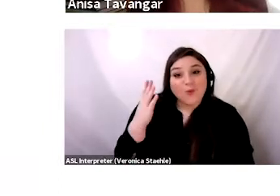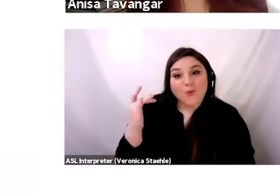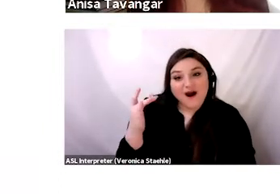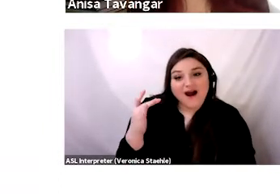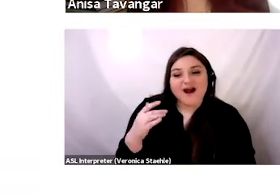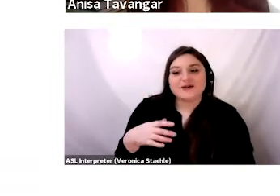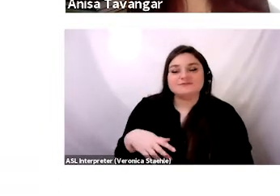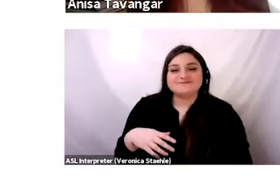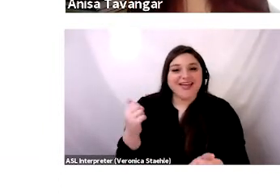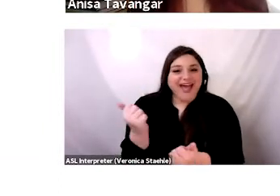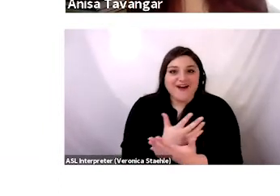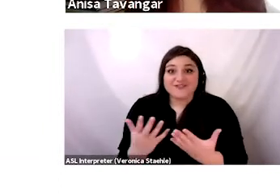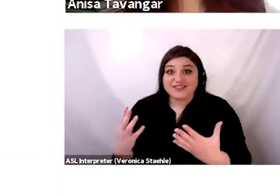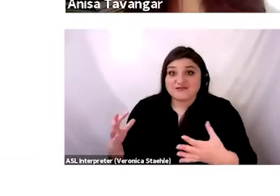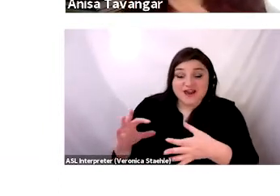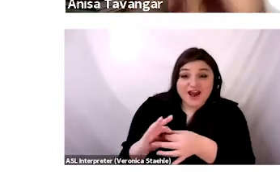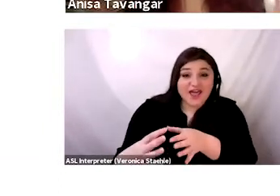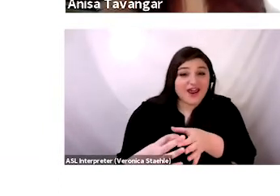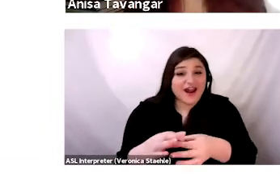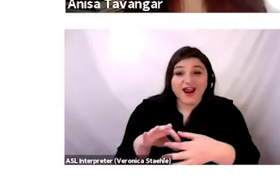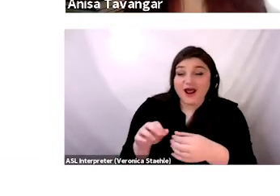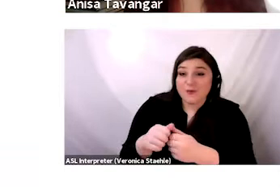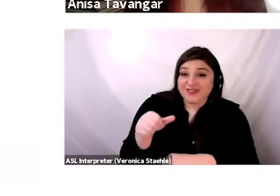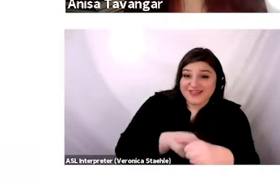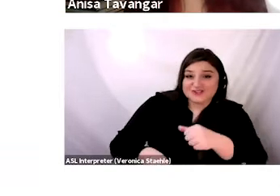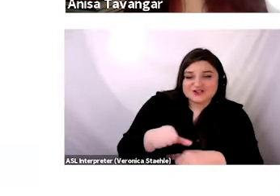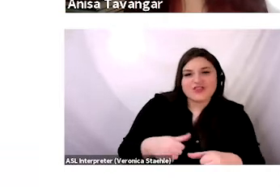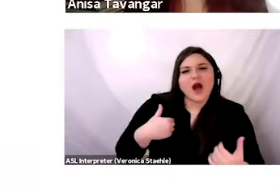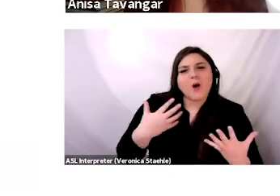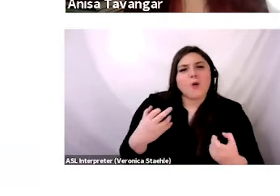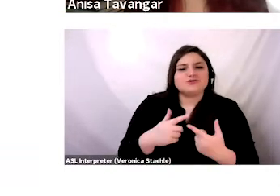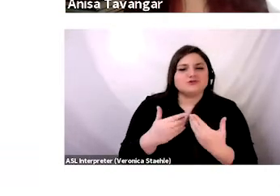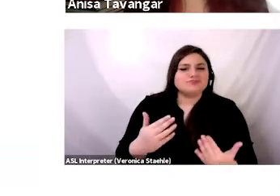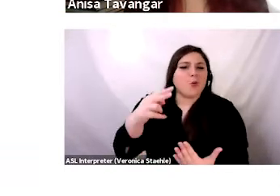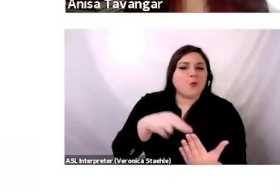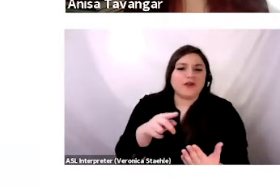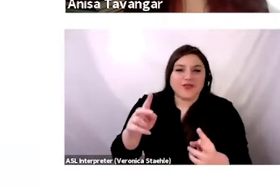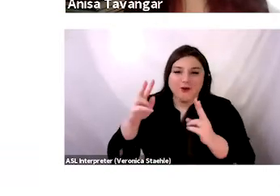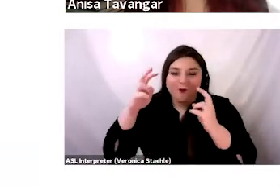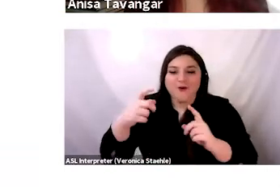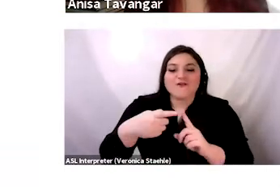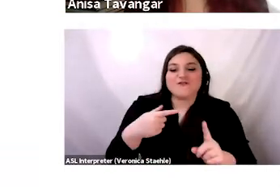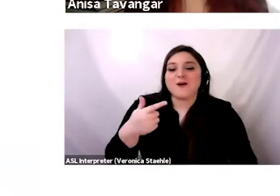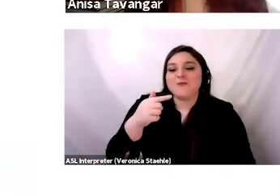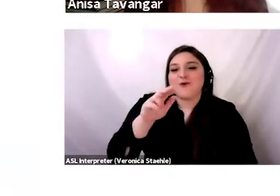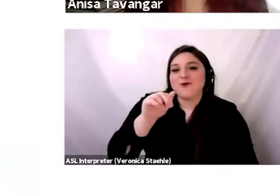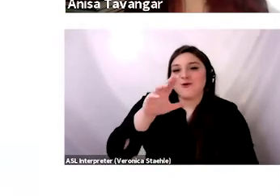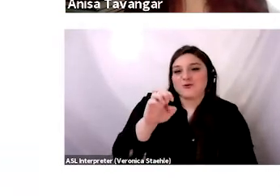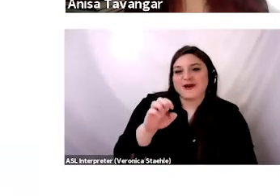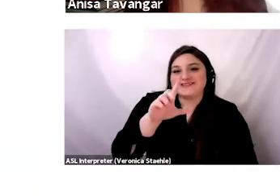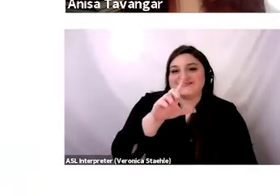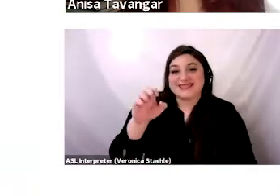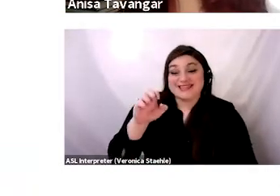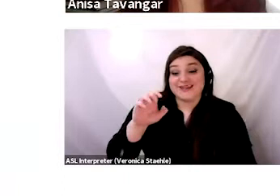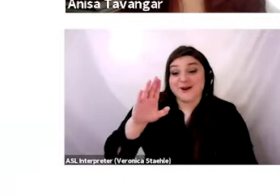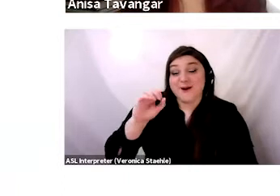because spirituality, because it's everything is all interconnected. I want to read this